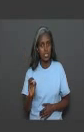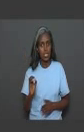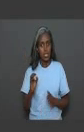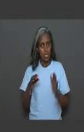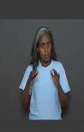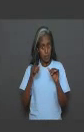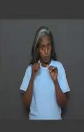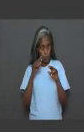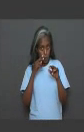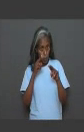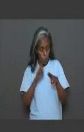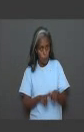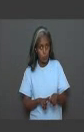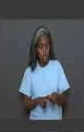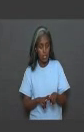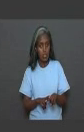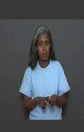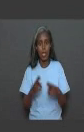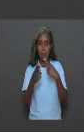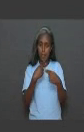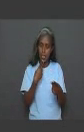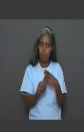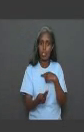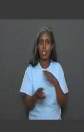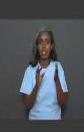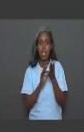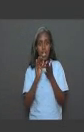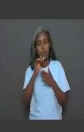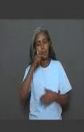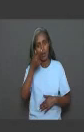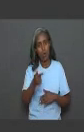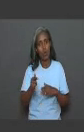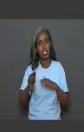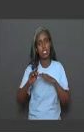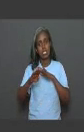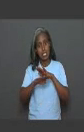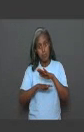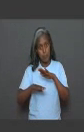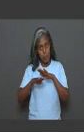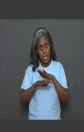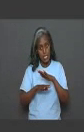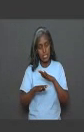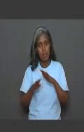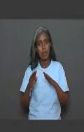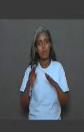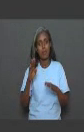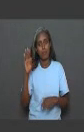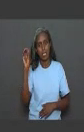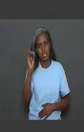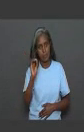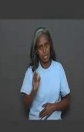Percentages can be obtained by multiplying a number called the base by